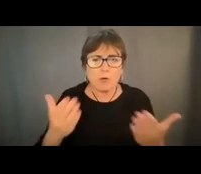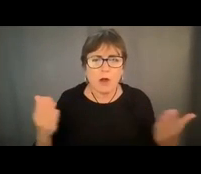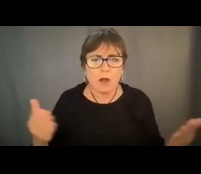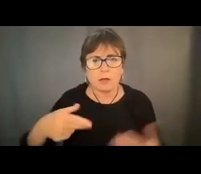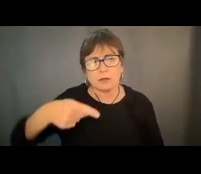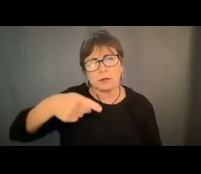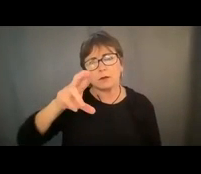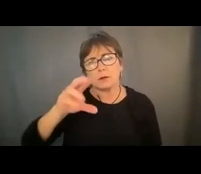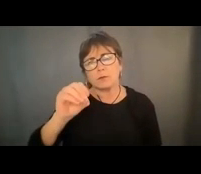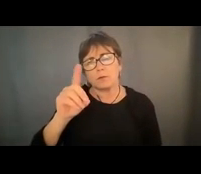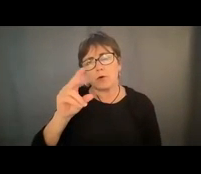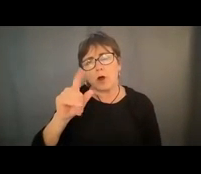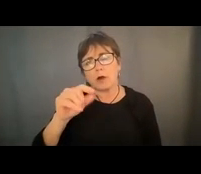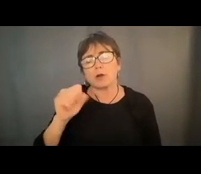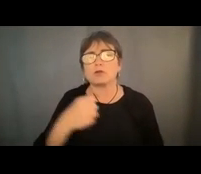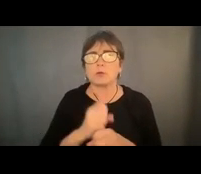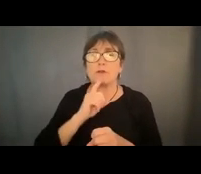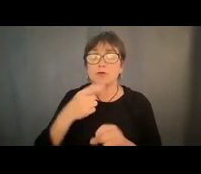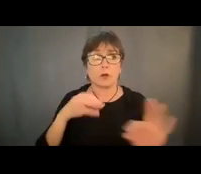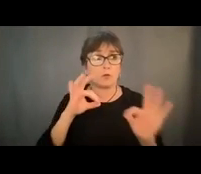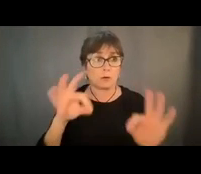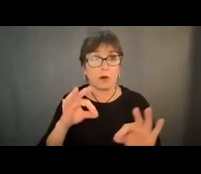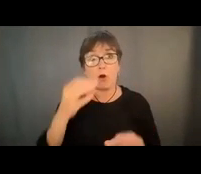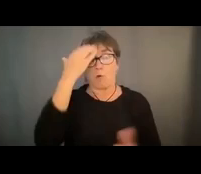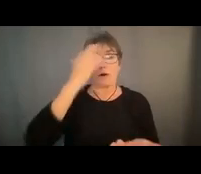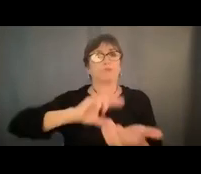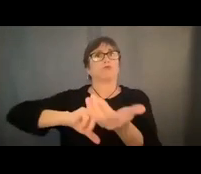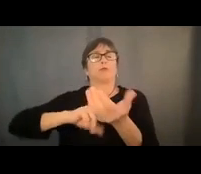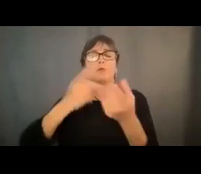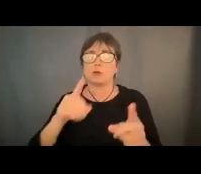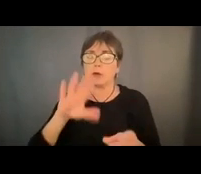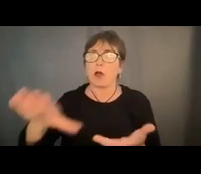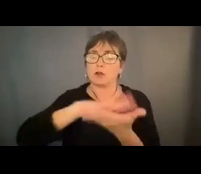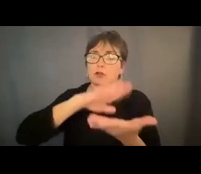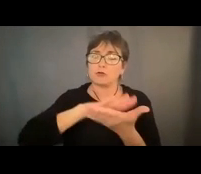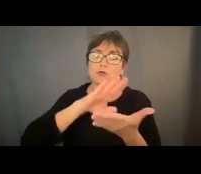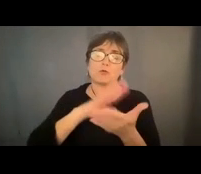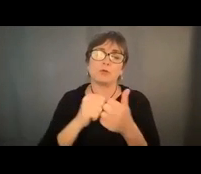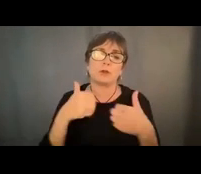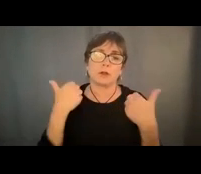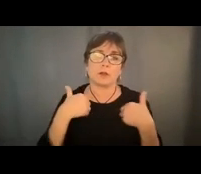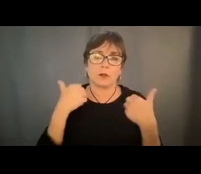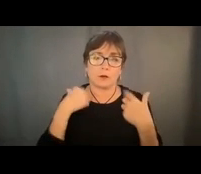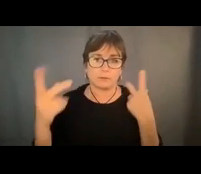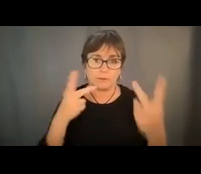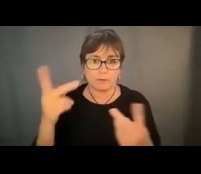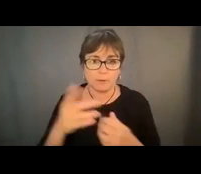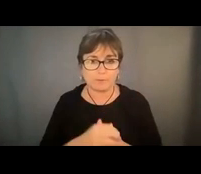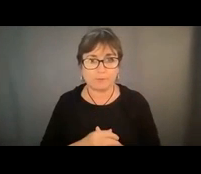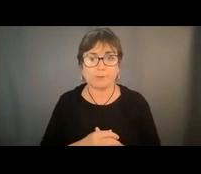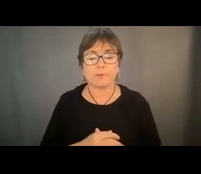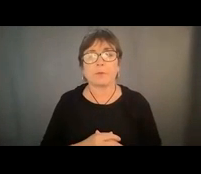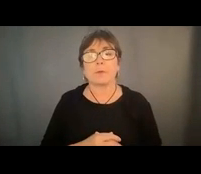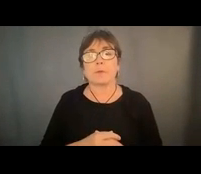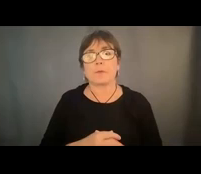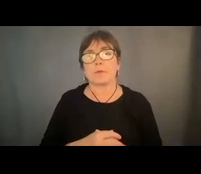with what's going on in the schools and for the young adults who we are ultimately serving. We are taking the